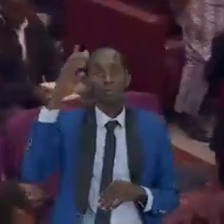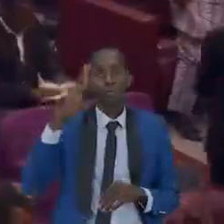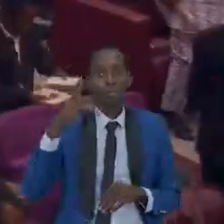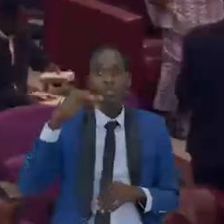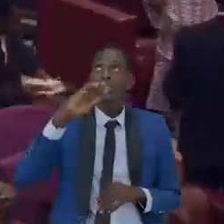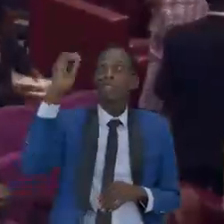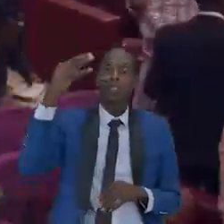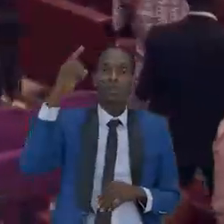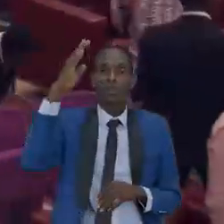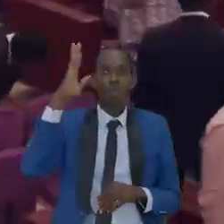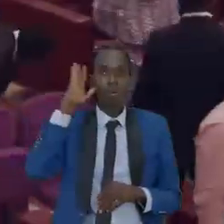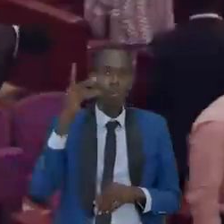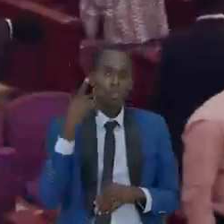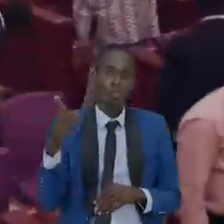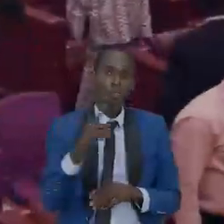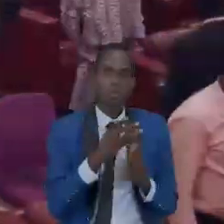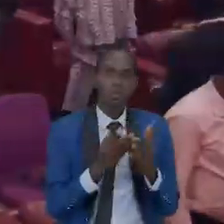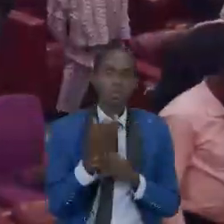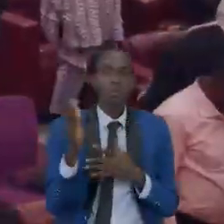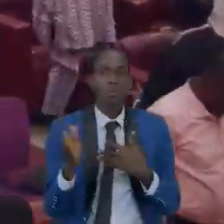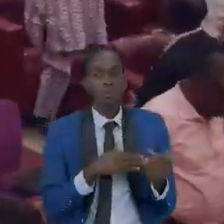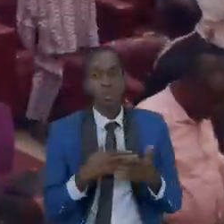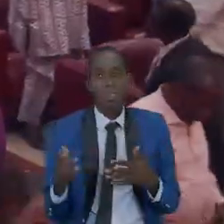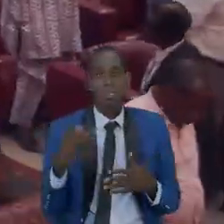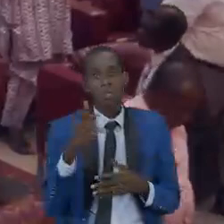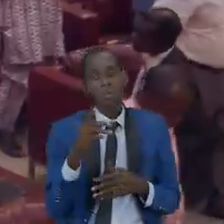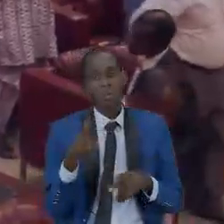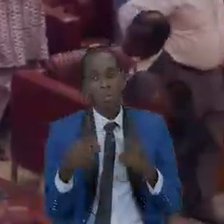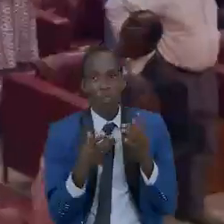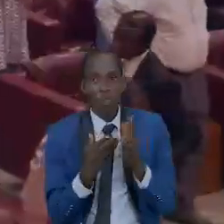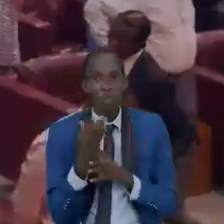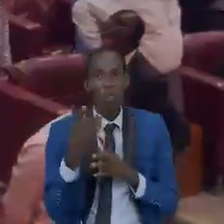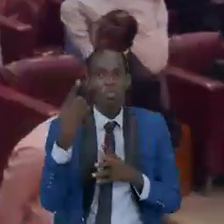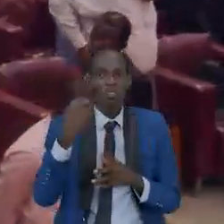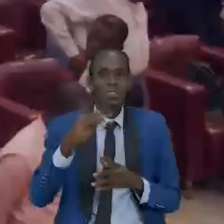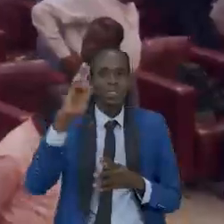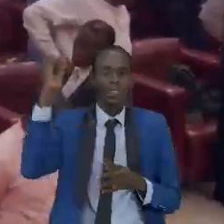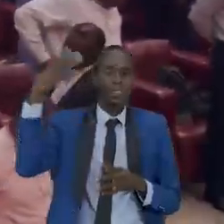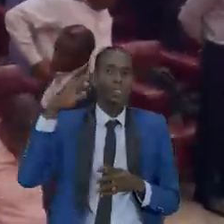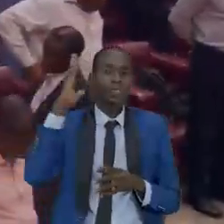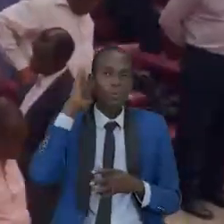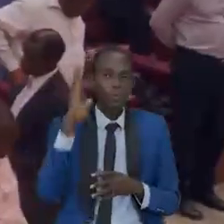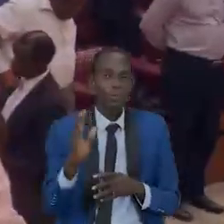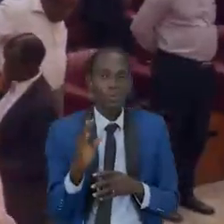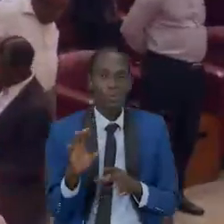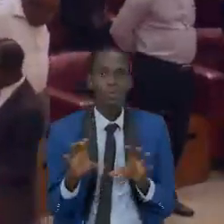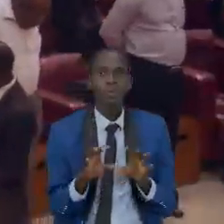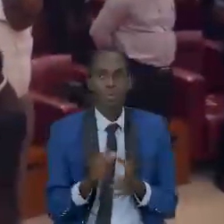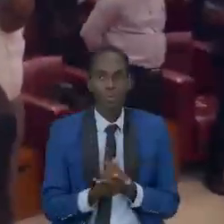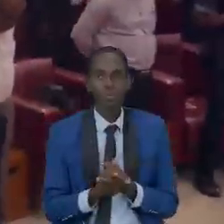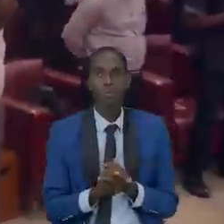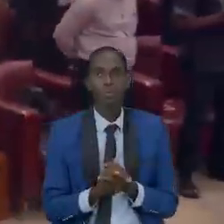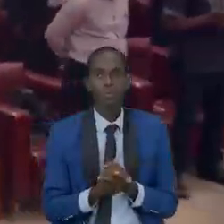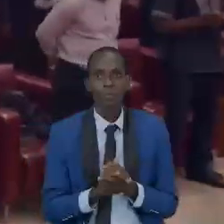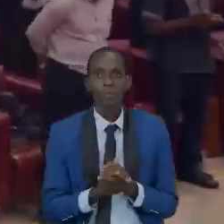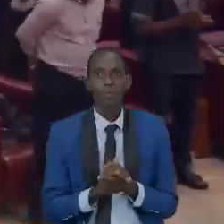you through. Whatever you are going through, the grace of God will perfect everything concerning you in Jesus' name.